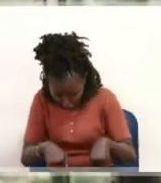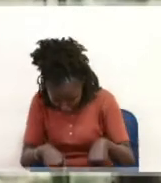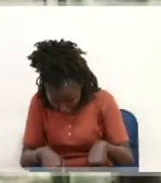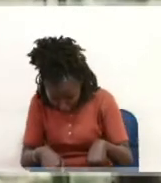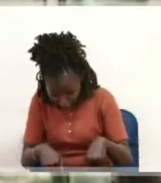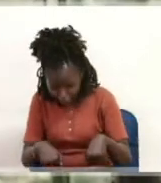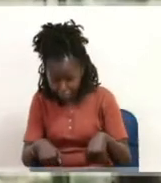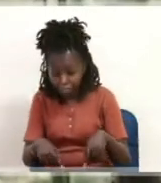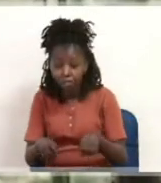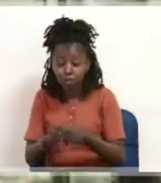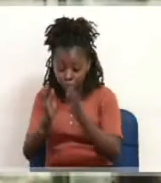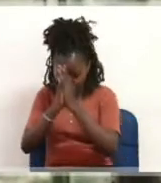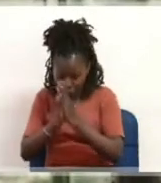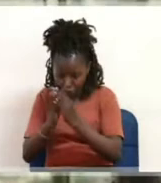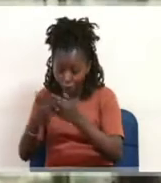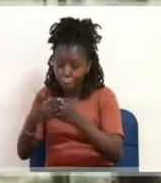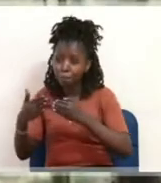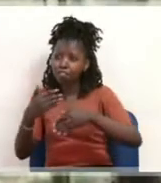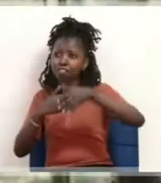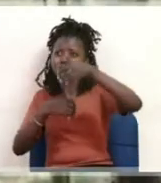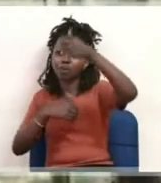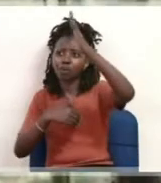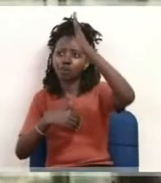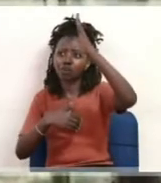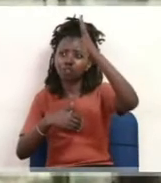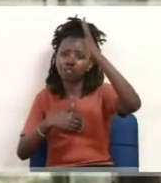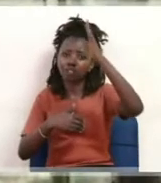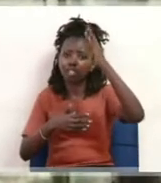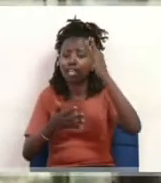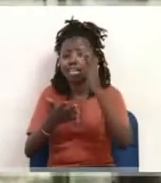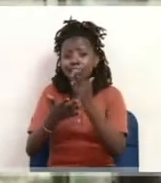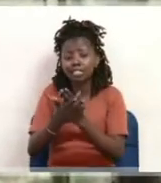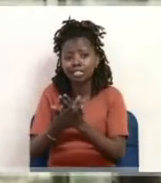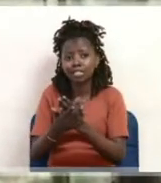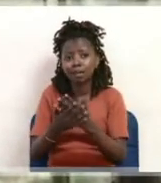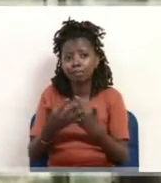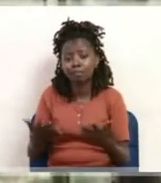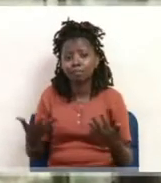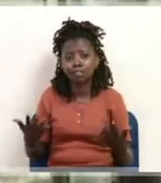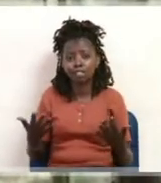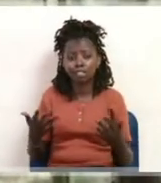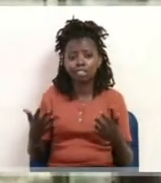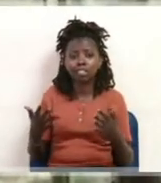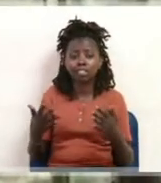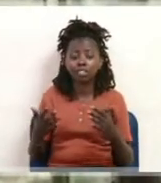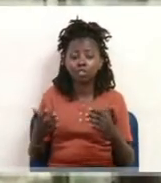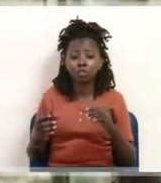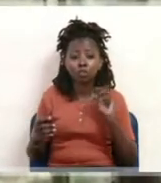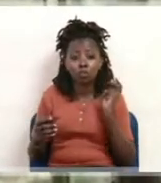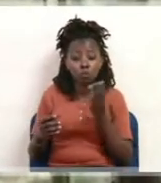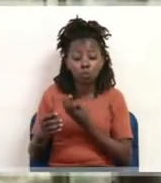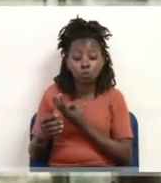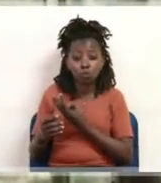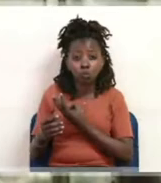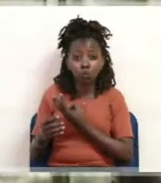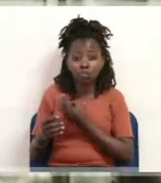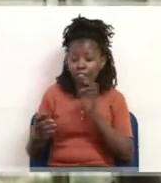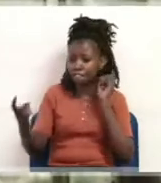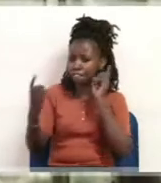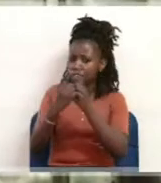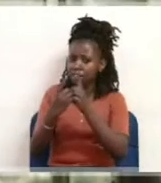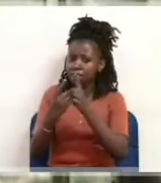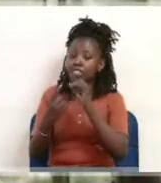Some of the things that we have gone through is because of that act. And even today, I'm calling on the Kenyans. Let's